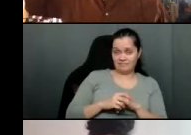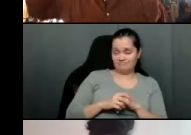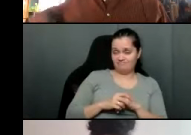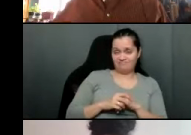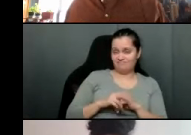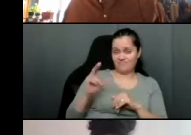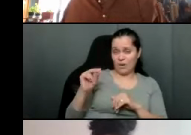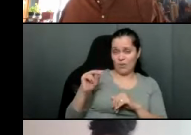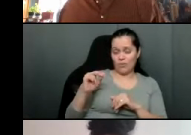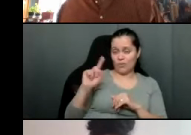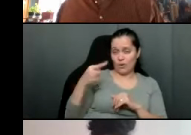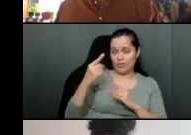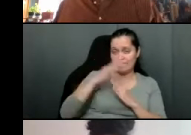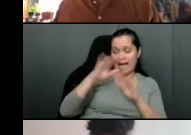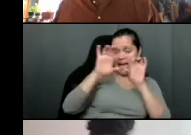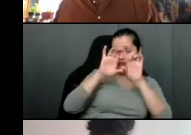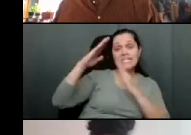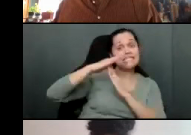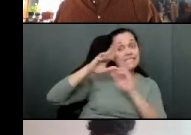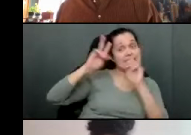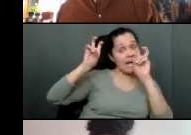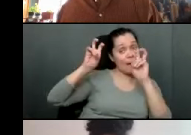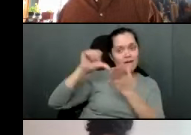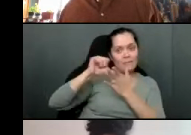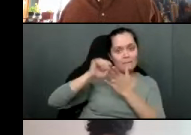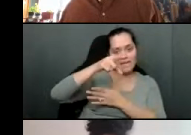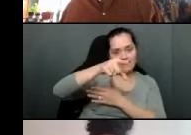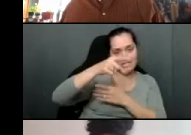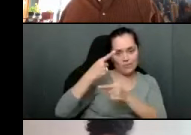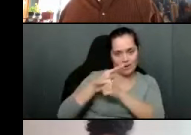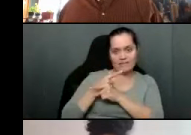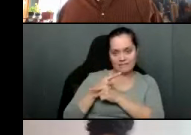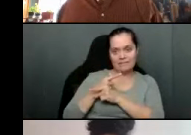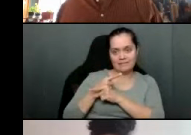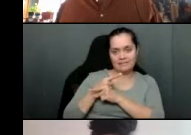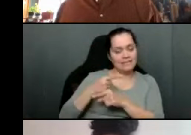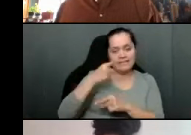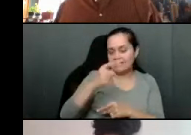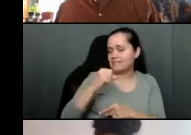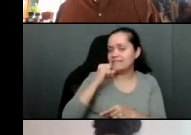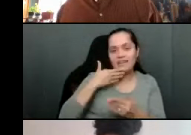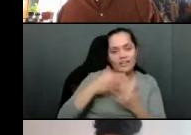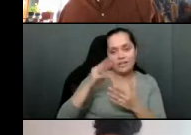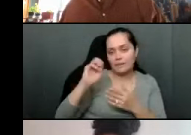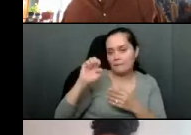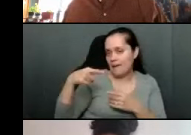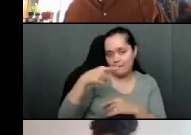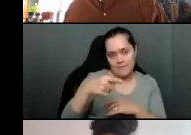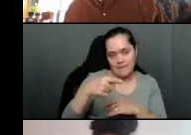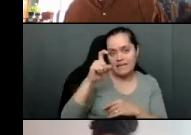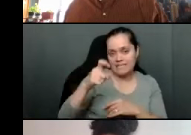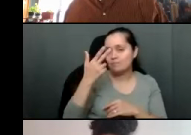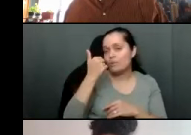No, they're just the ones that happen to be on the top of the page here. This is not a good map. This is supposed to be